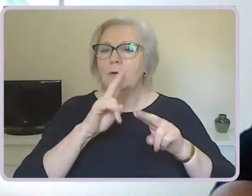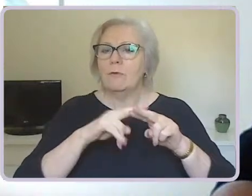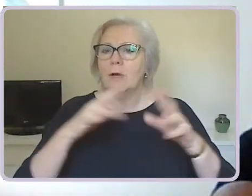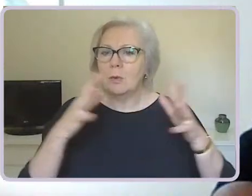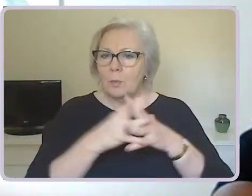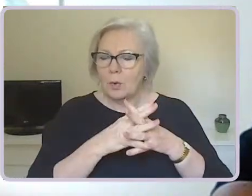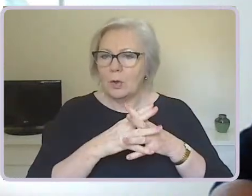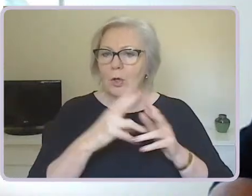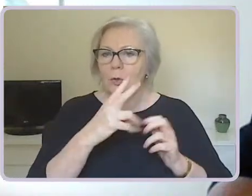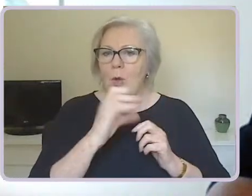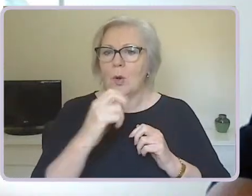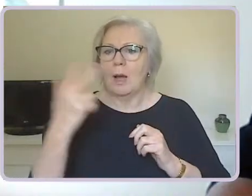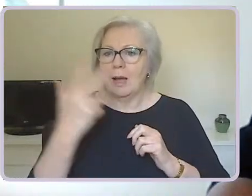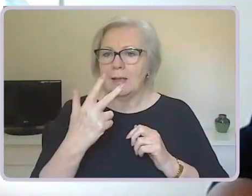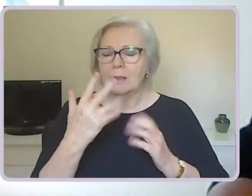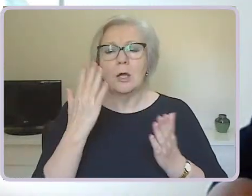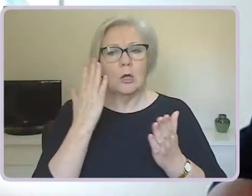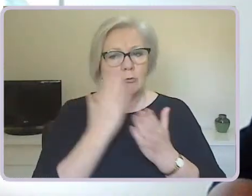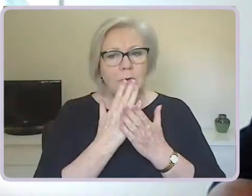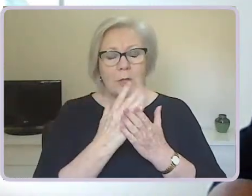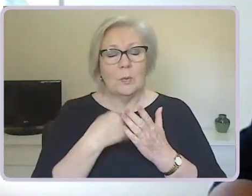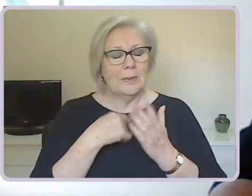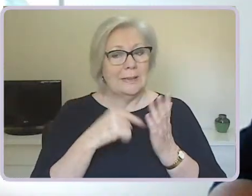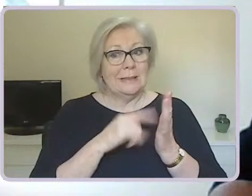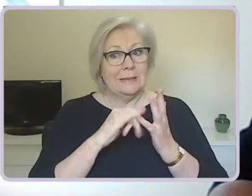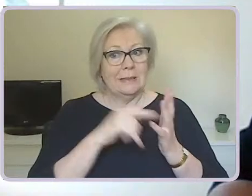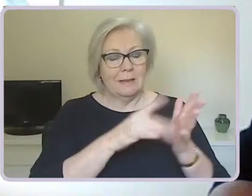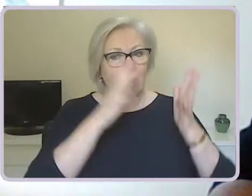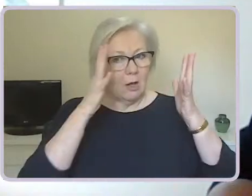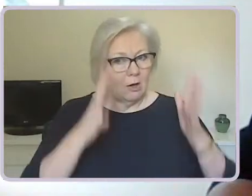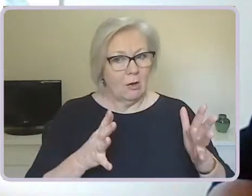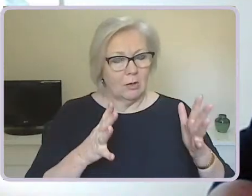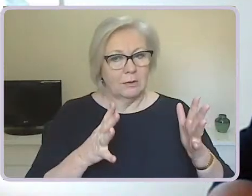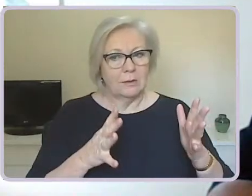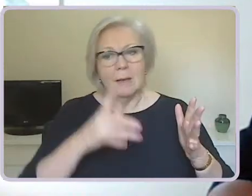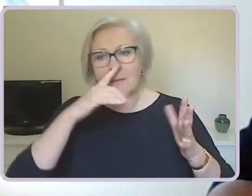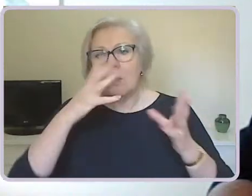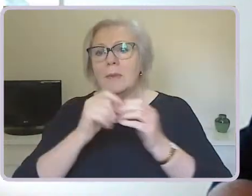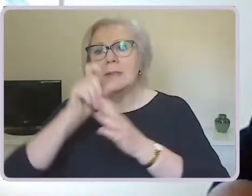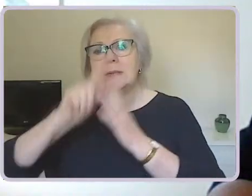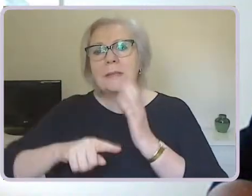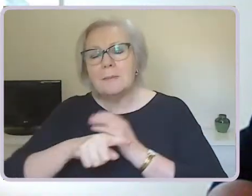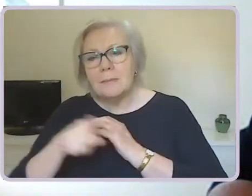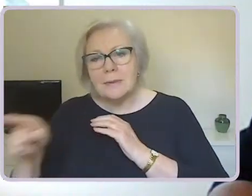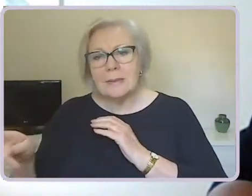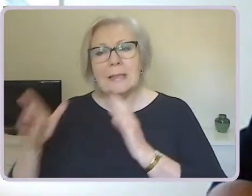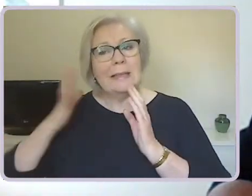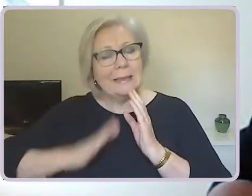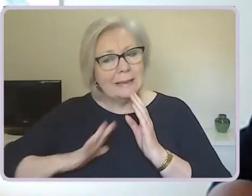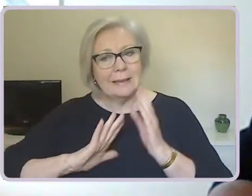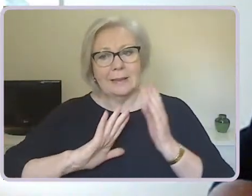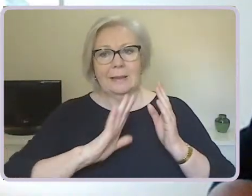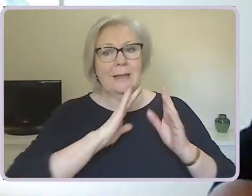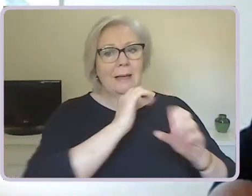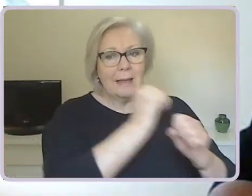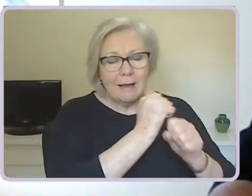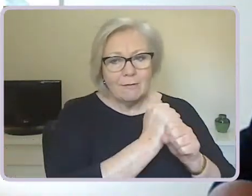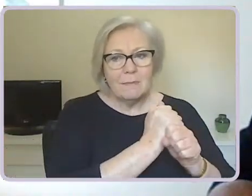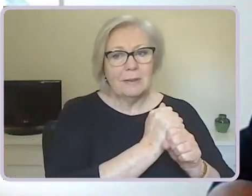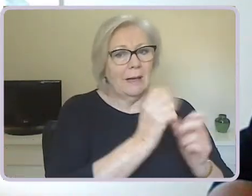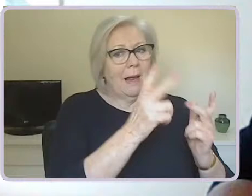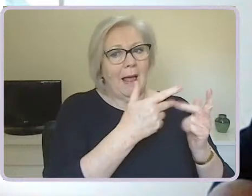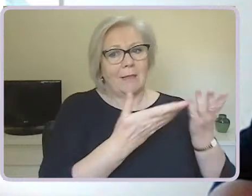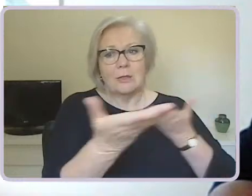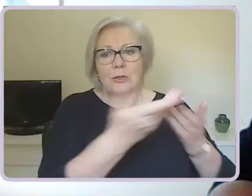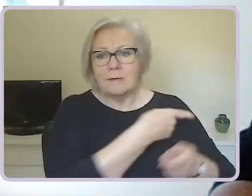tested. People with disabilities require governments and other partners in emergency preparedness, response and recovery